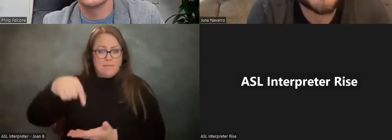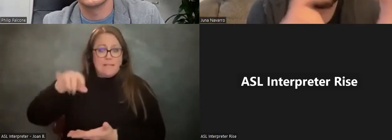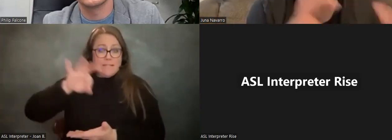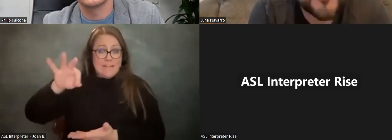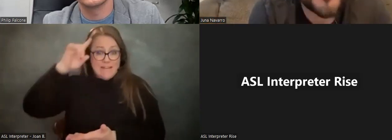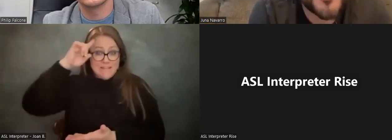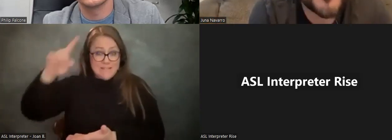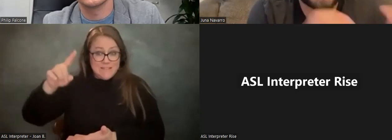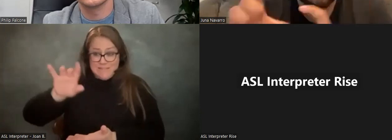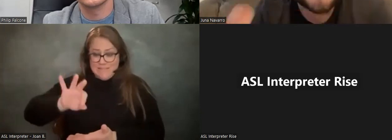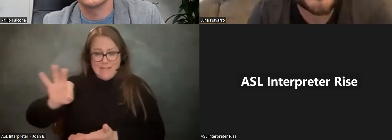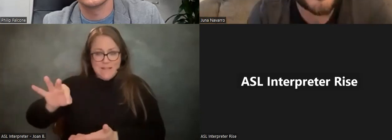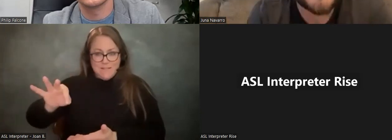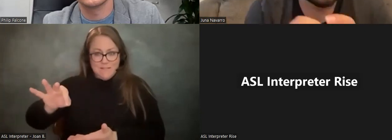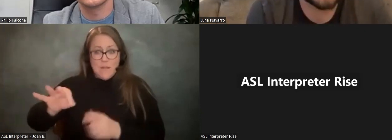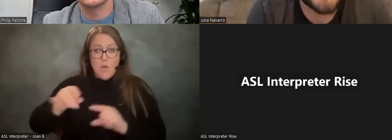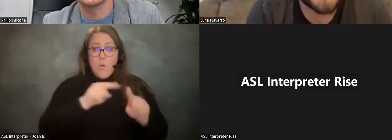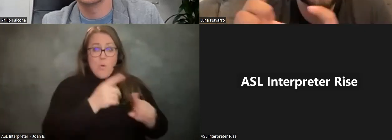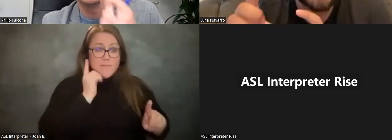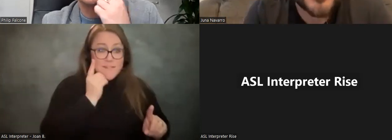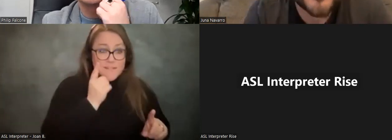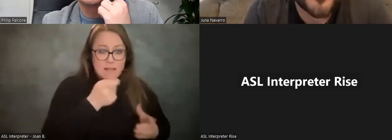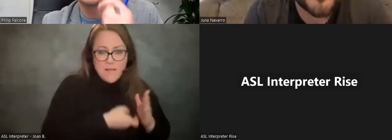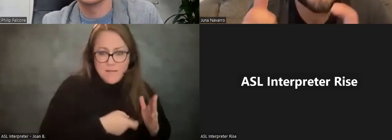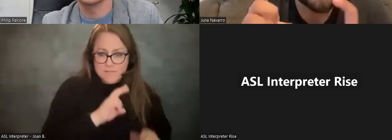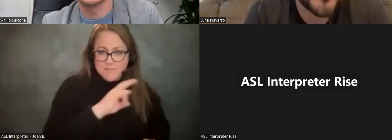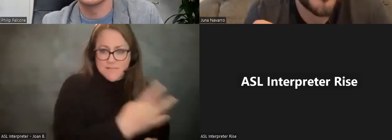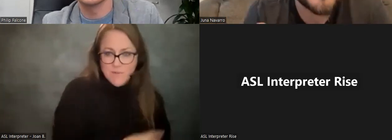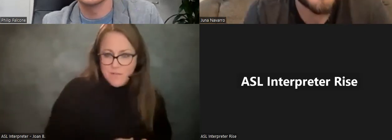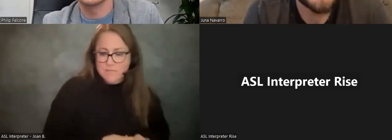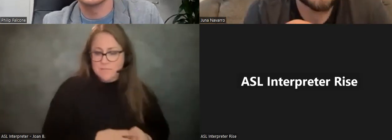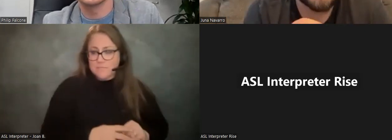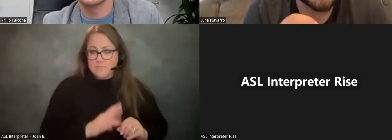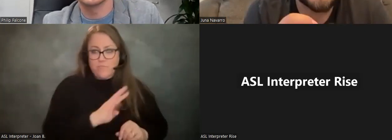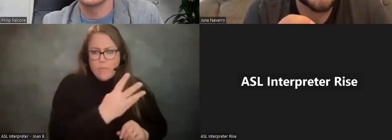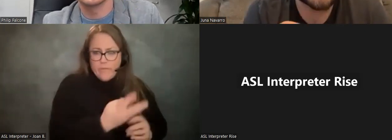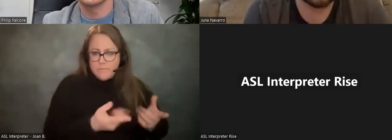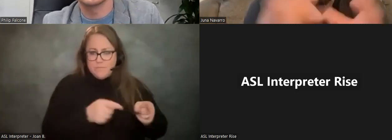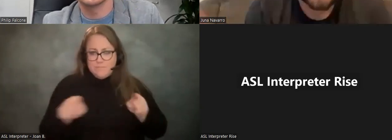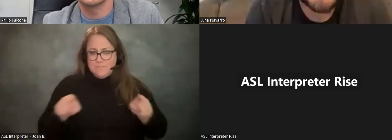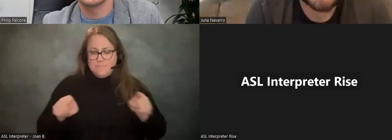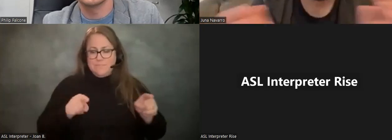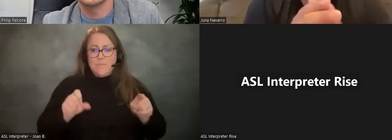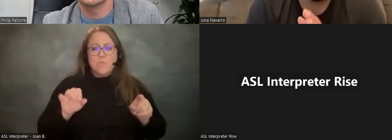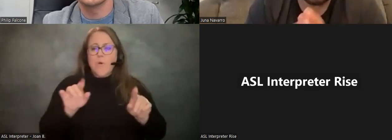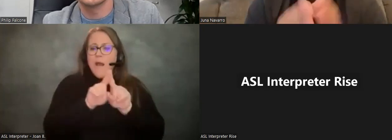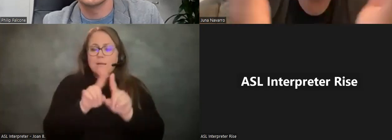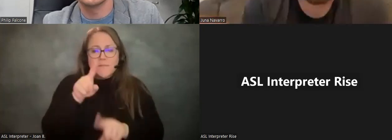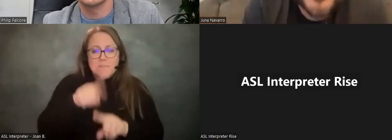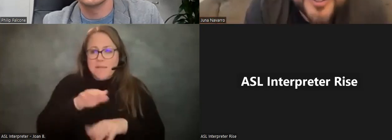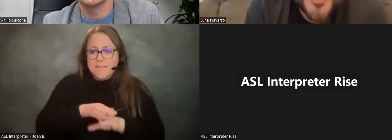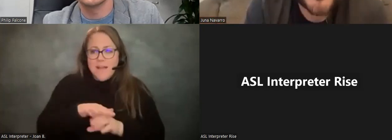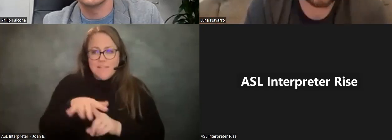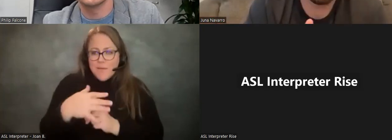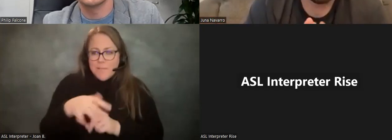99 cents. That same water bottle at Disneyland is probably going to cost you $7 or $4. So it also comes down to the environment. Who are the